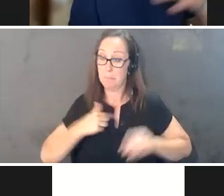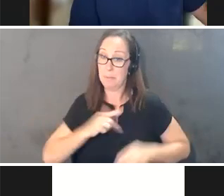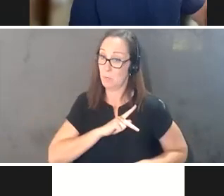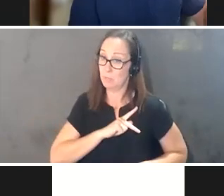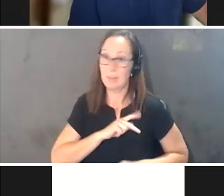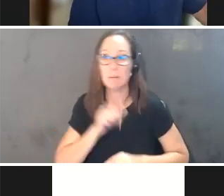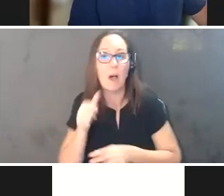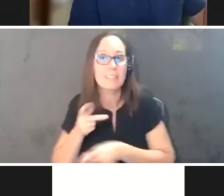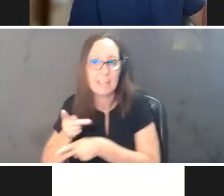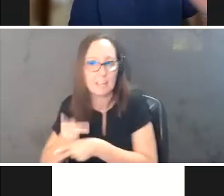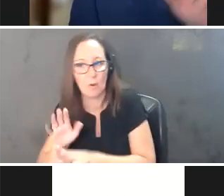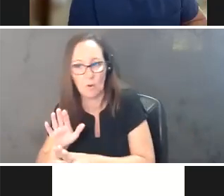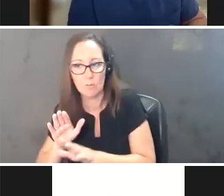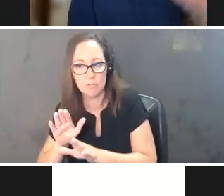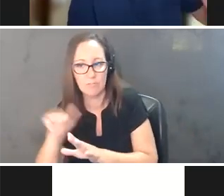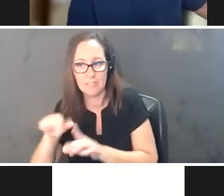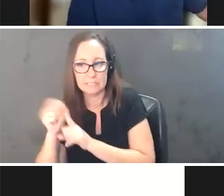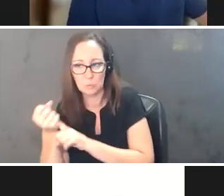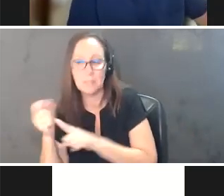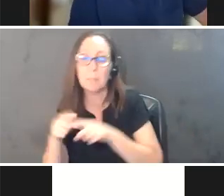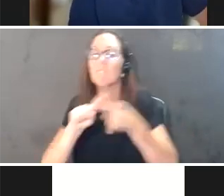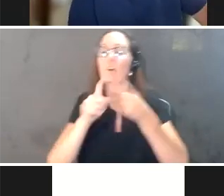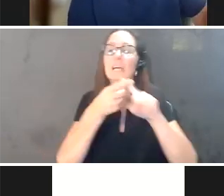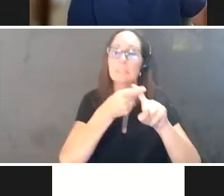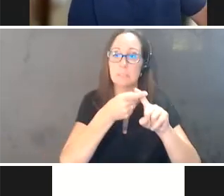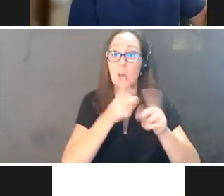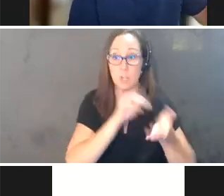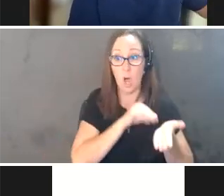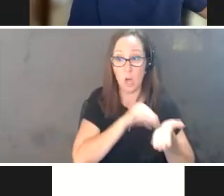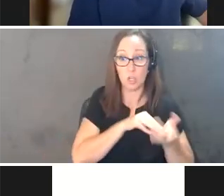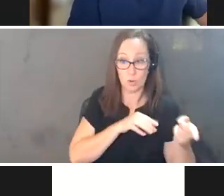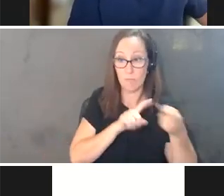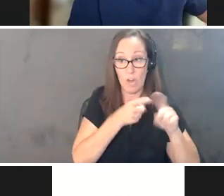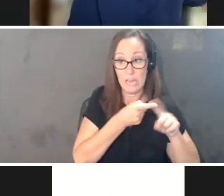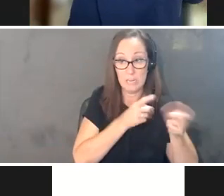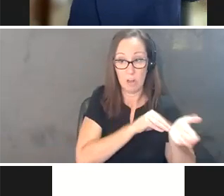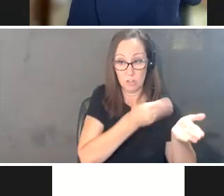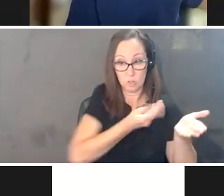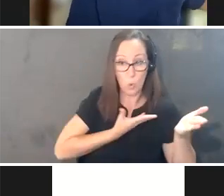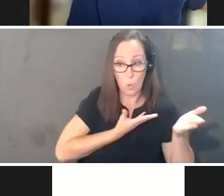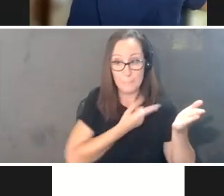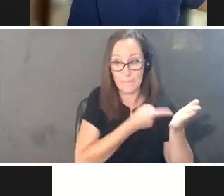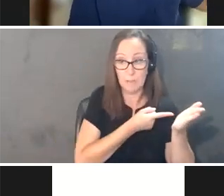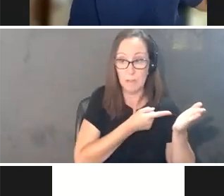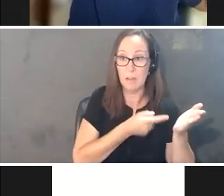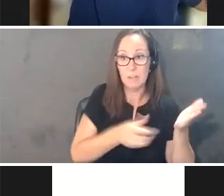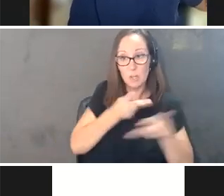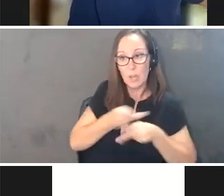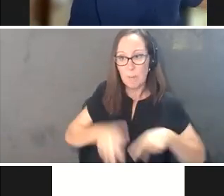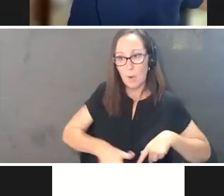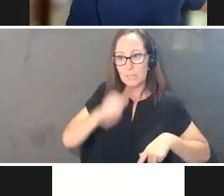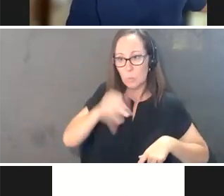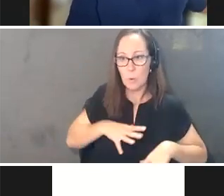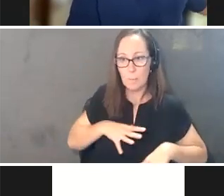care of them, but I have doctors, friends, like not just friends of friends, but literally a friend who said, I took care of this pregnant woman